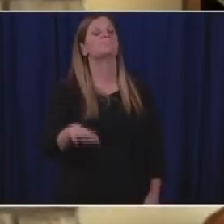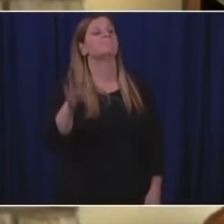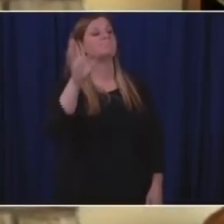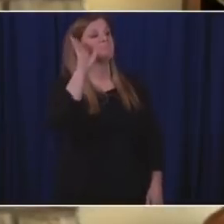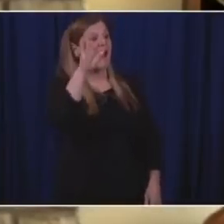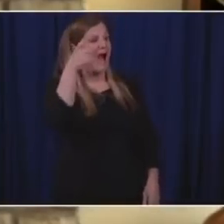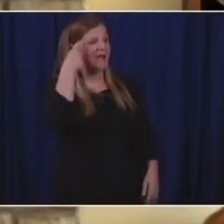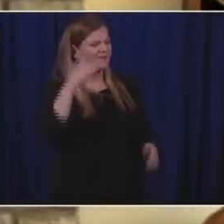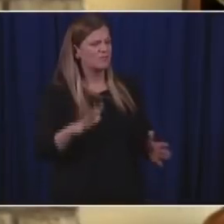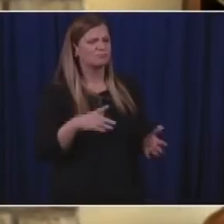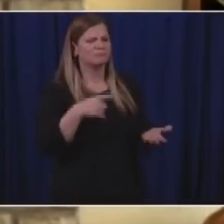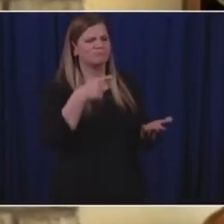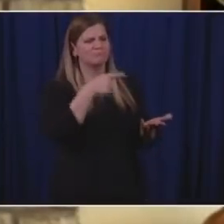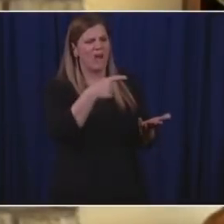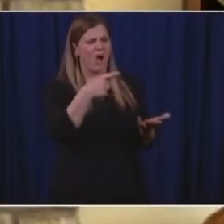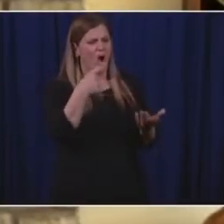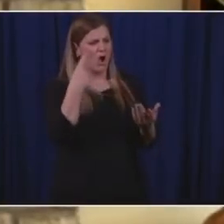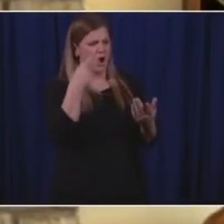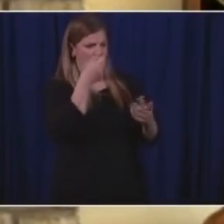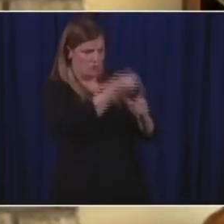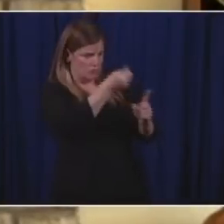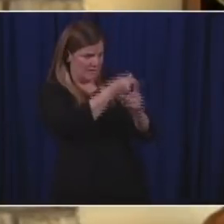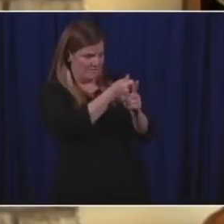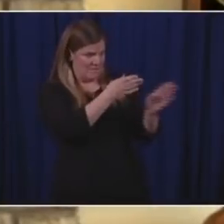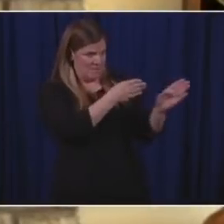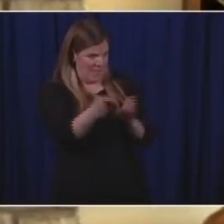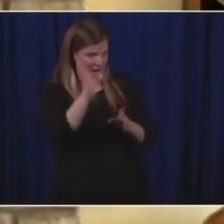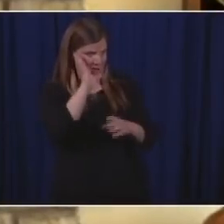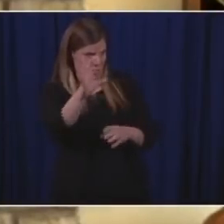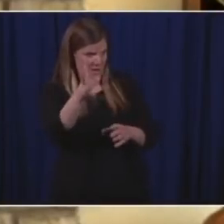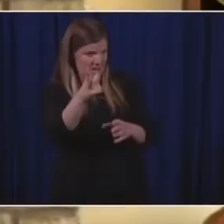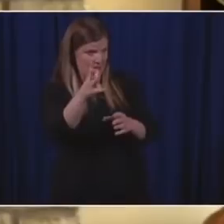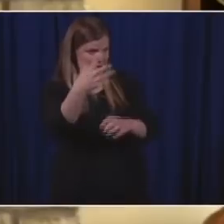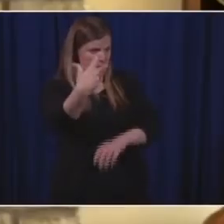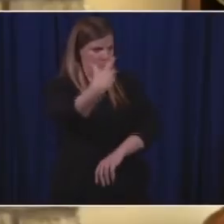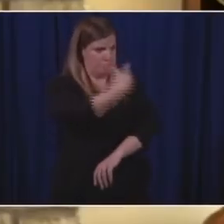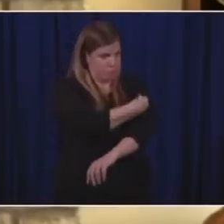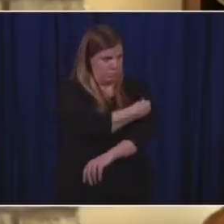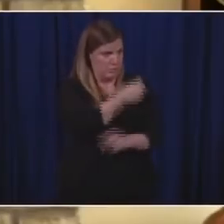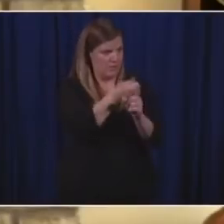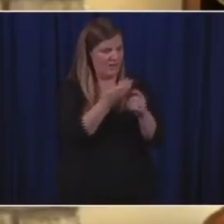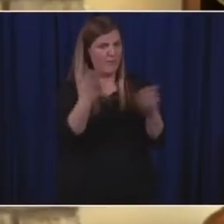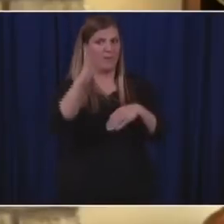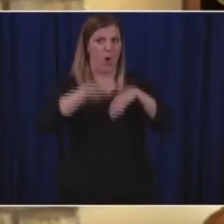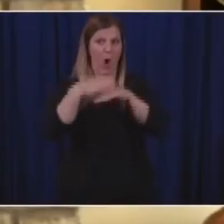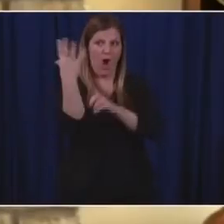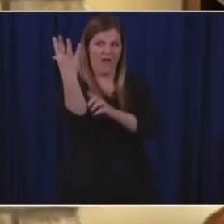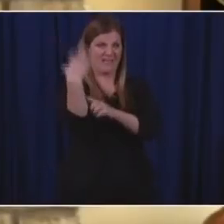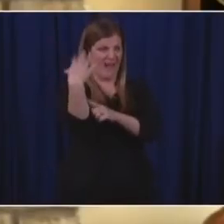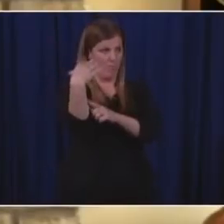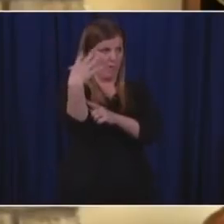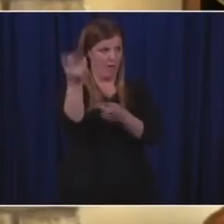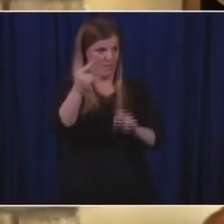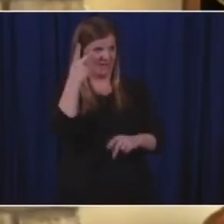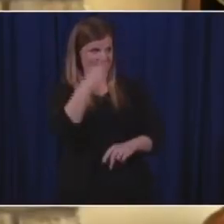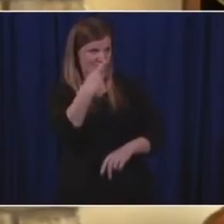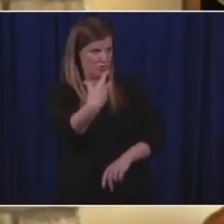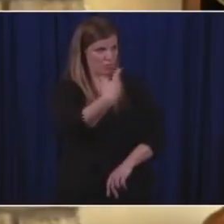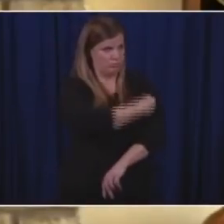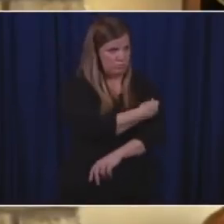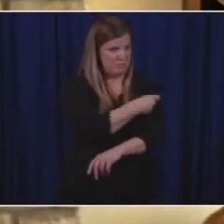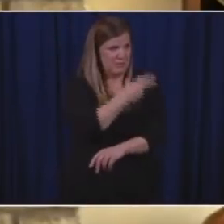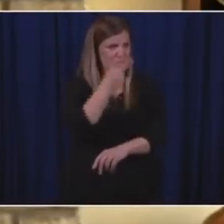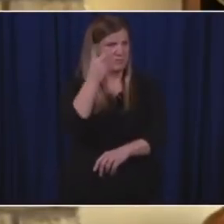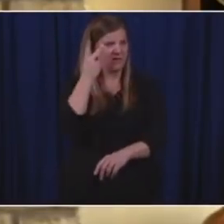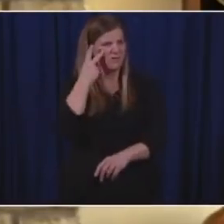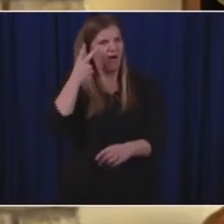any point on receiving a COVID-19 vaccine on camera, similar to what you did earlier this year with the